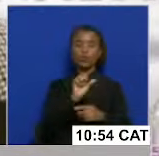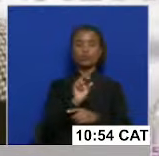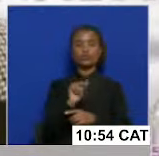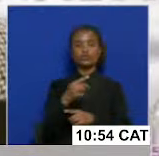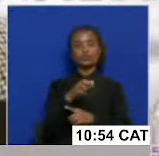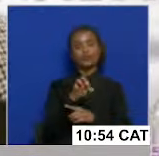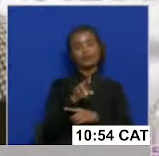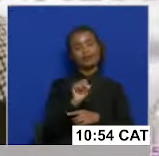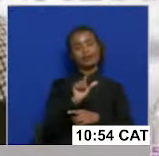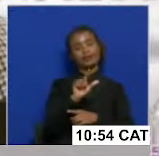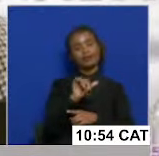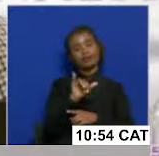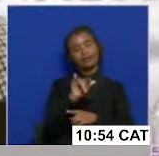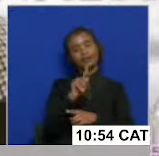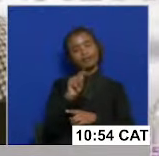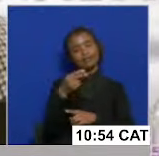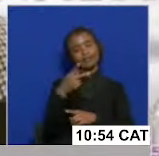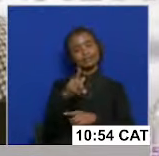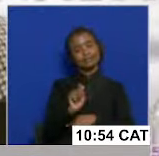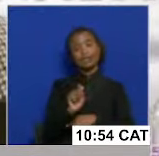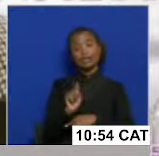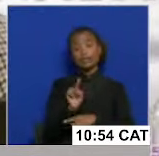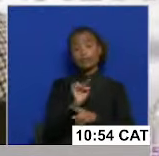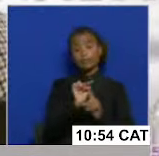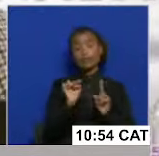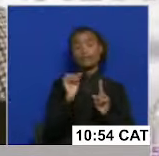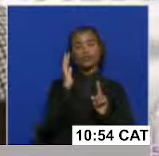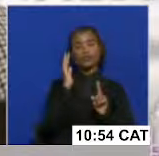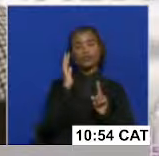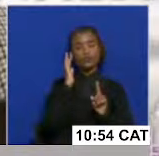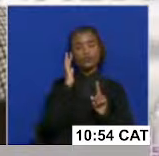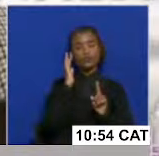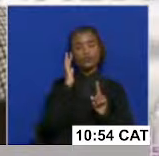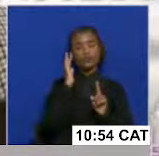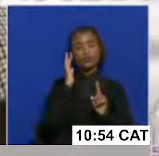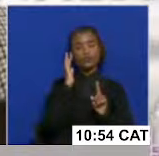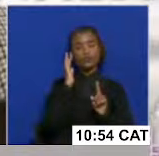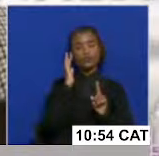were used. Noted, Chair. Thank you. Thank you, thank you.